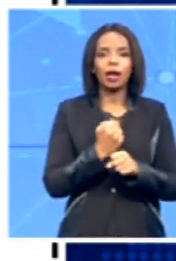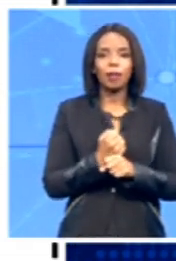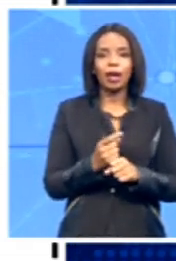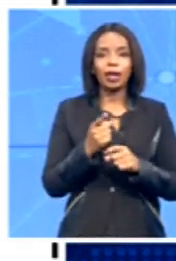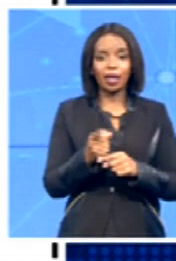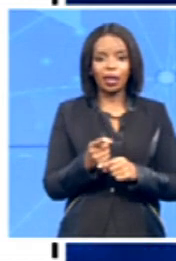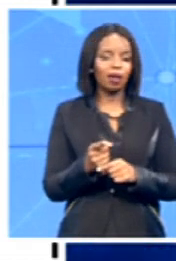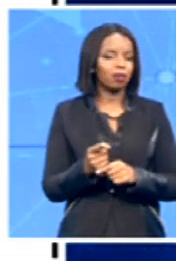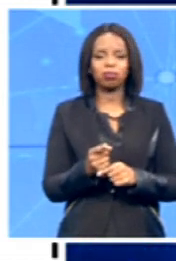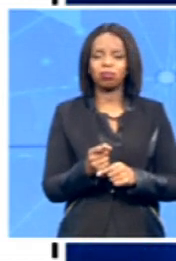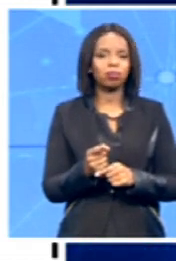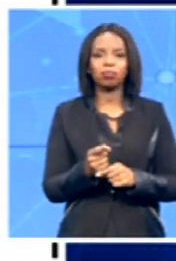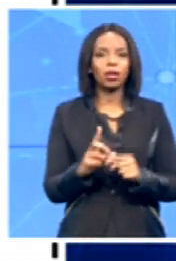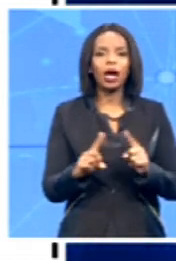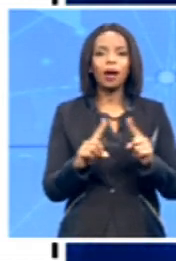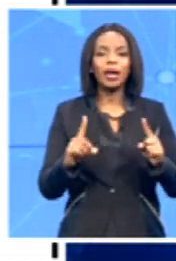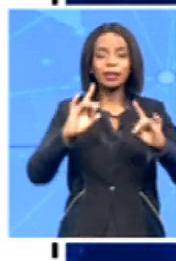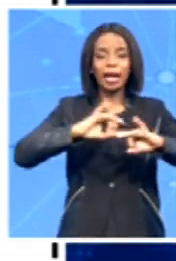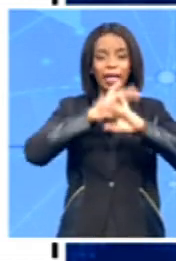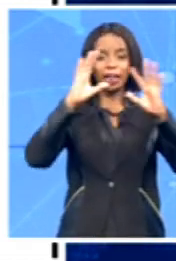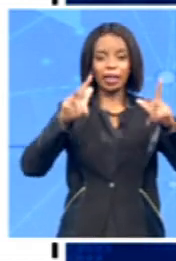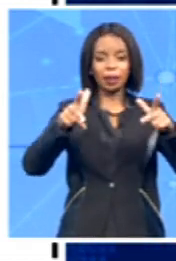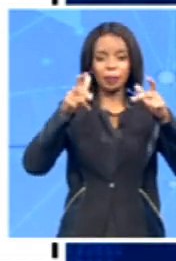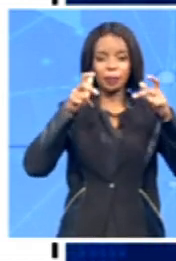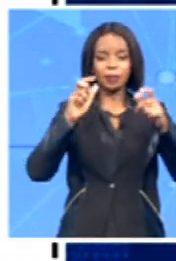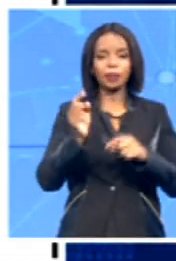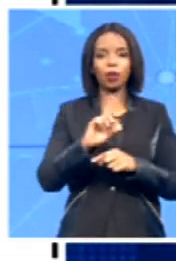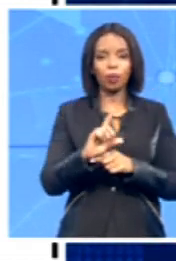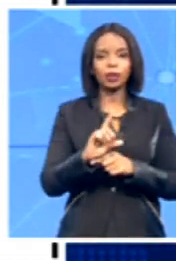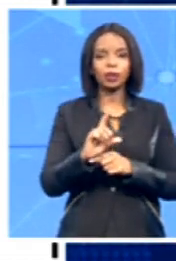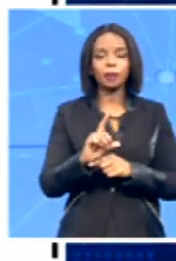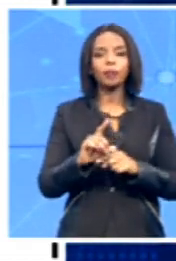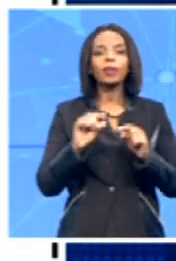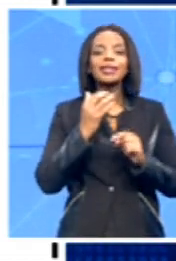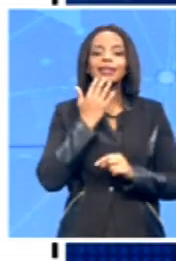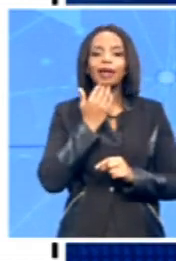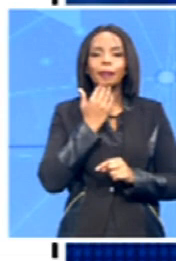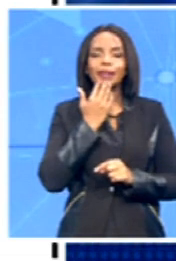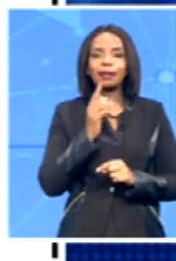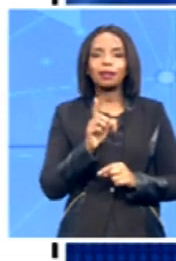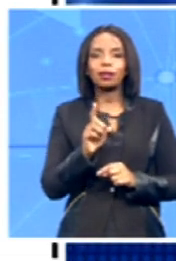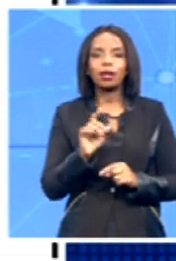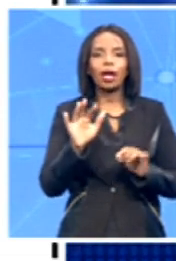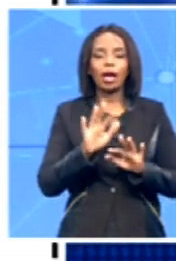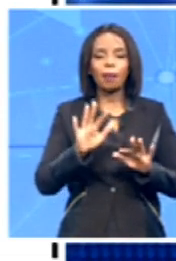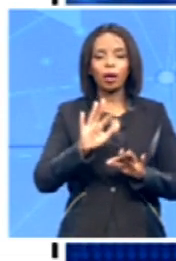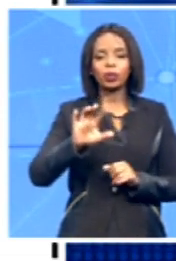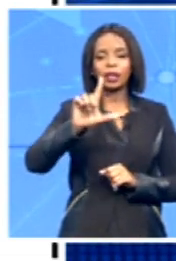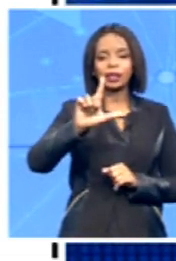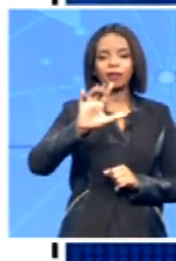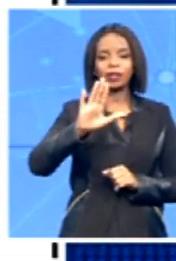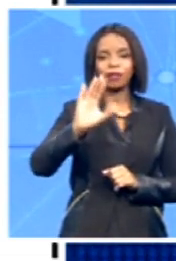sector diabetics, and that was about 75%. In people with HIV, it was above